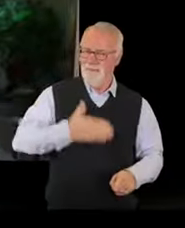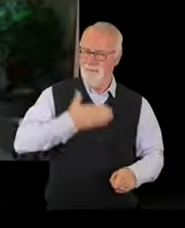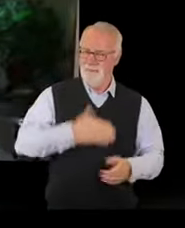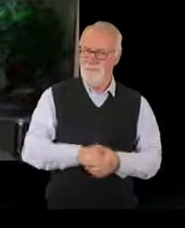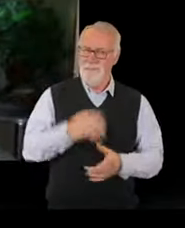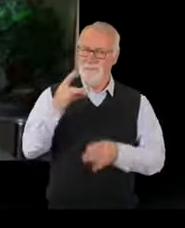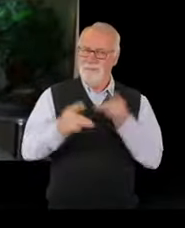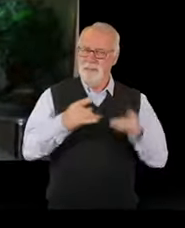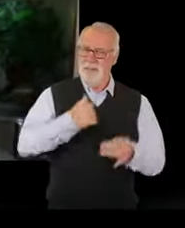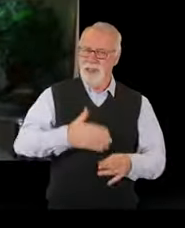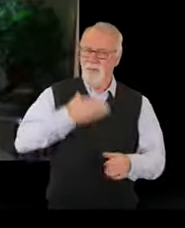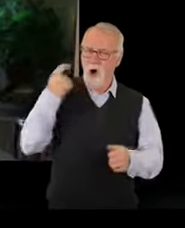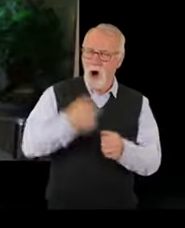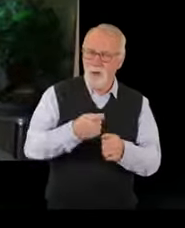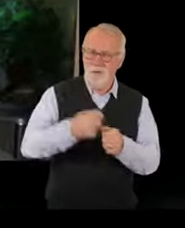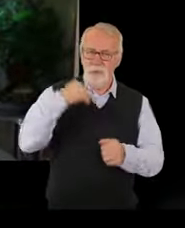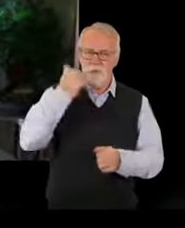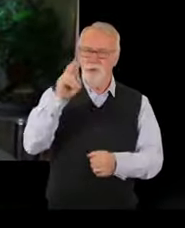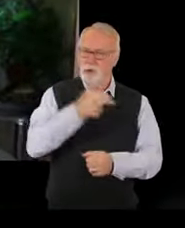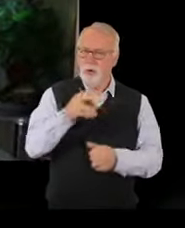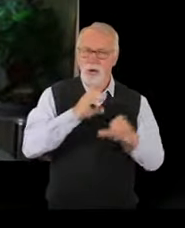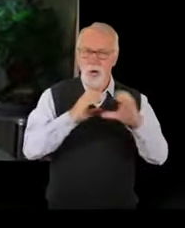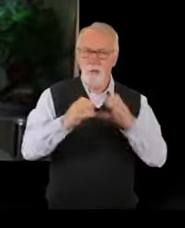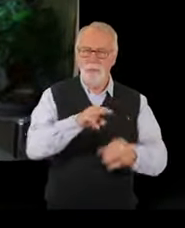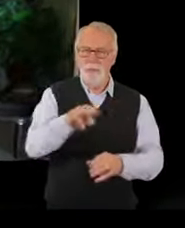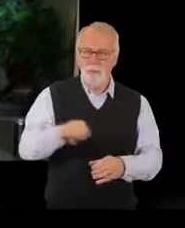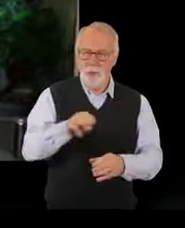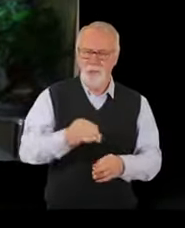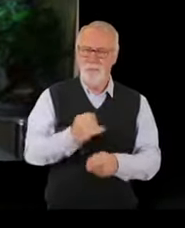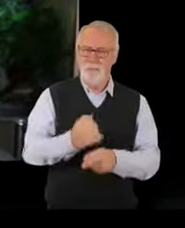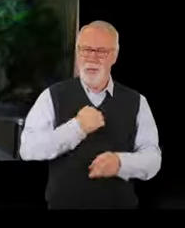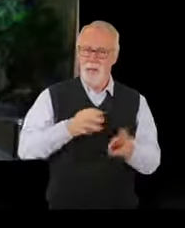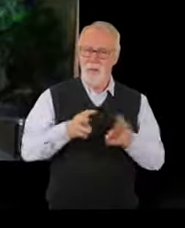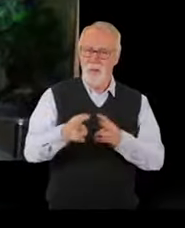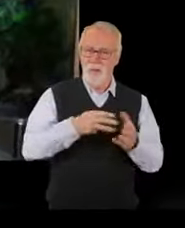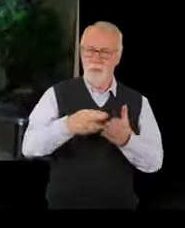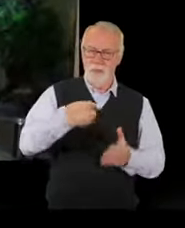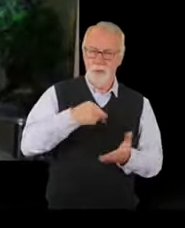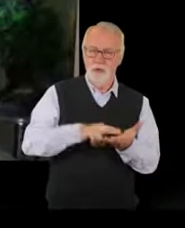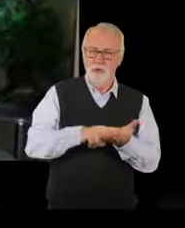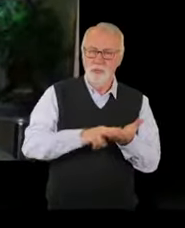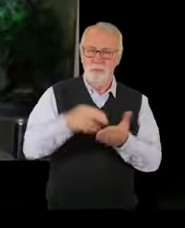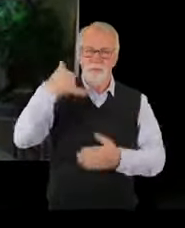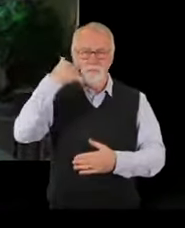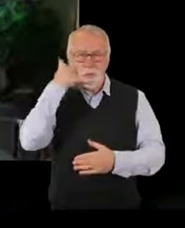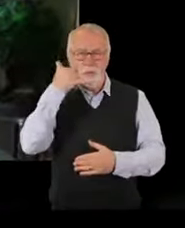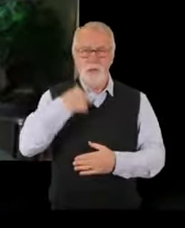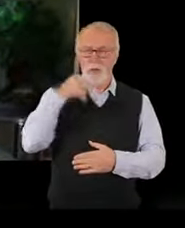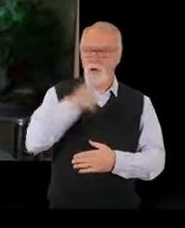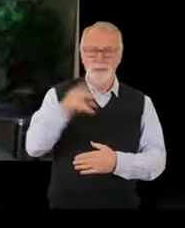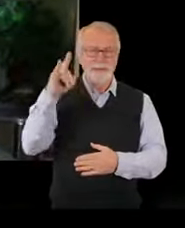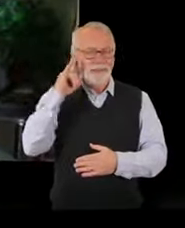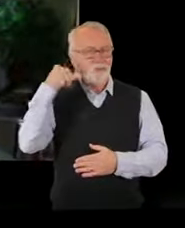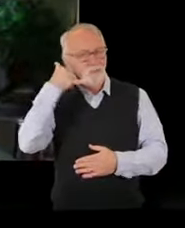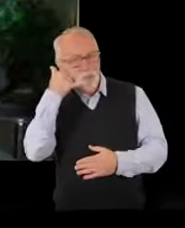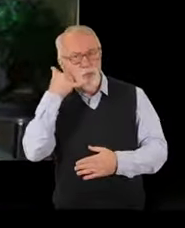communicate with people. In my job where I was using a telephone and that I couldn't hear on the telephone. I couldn't hear the